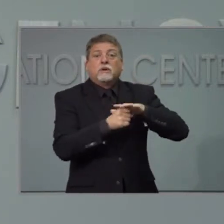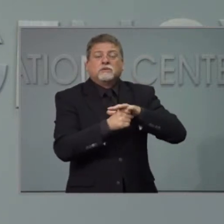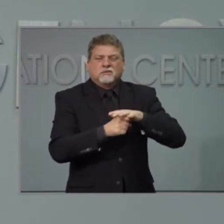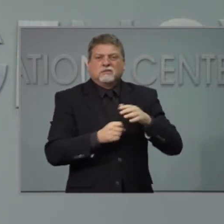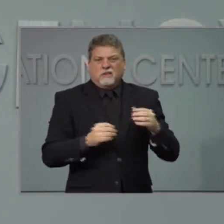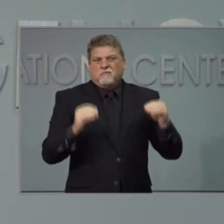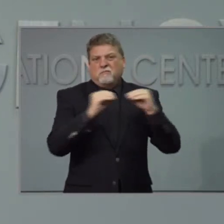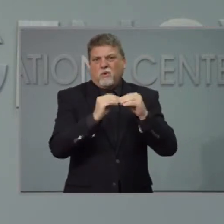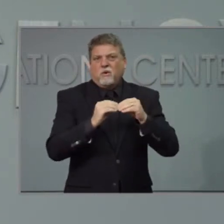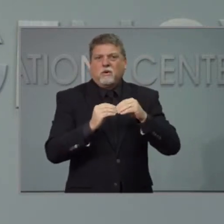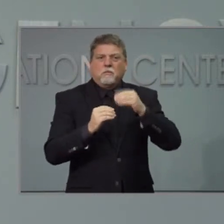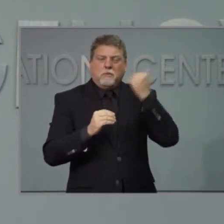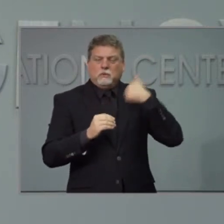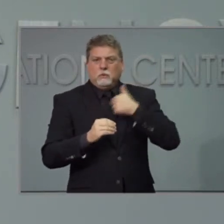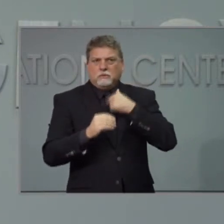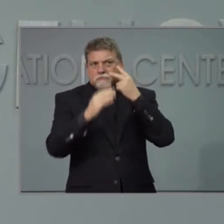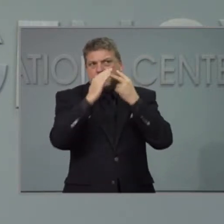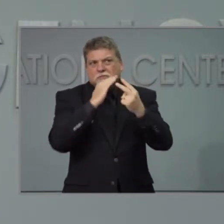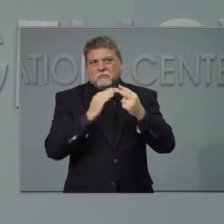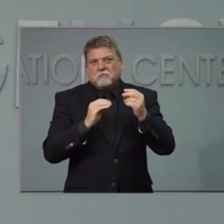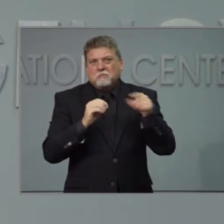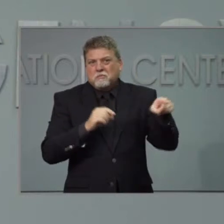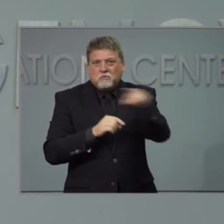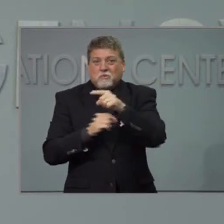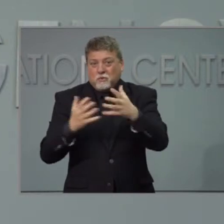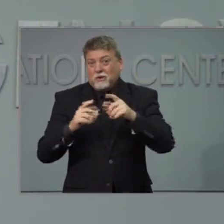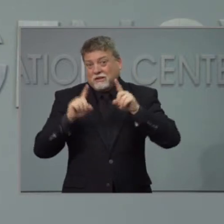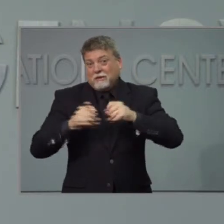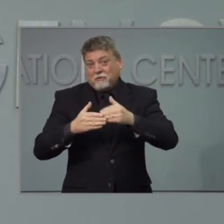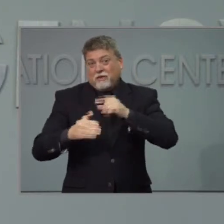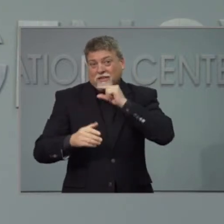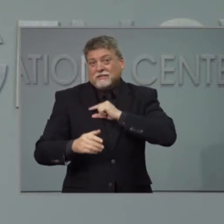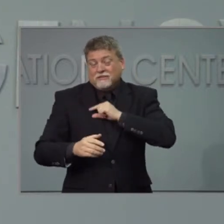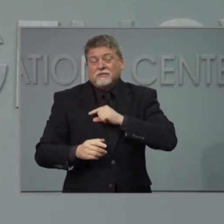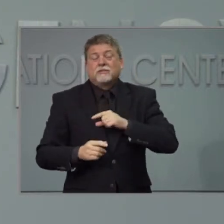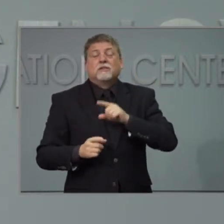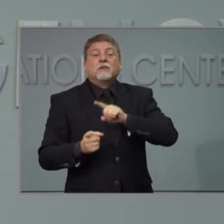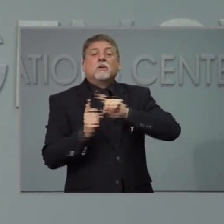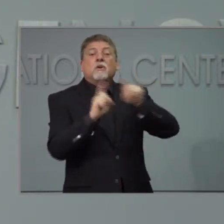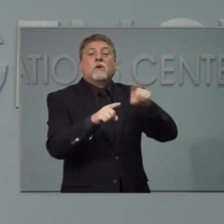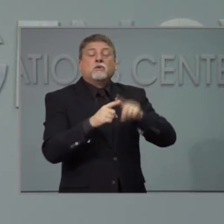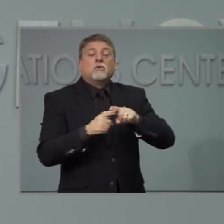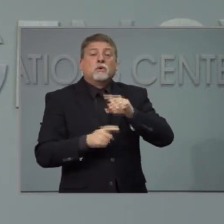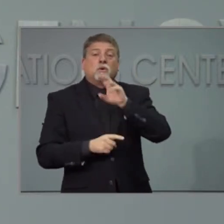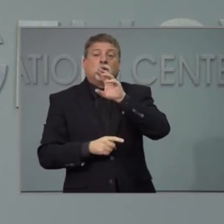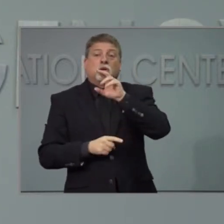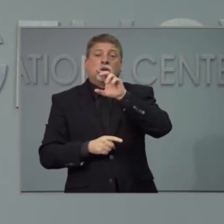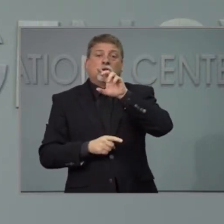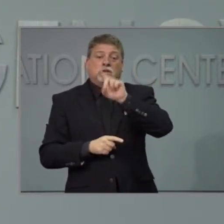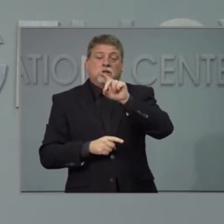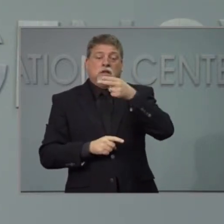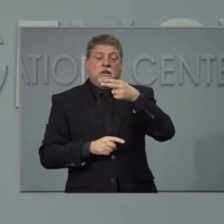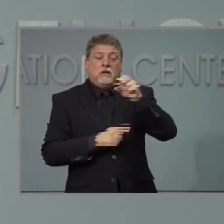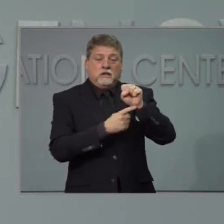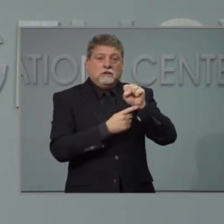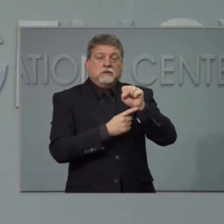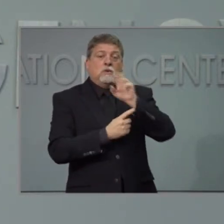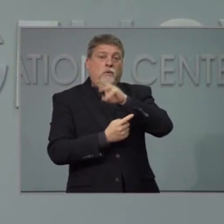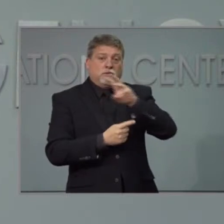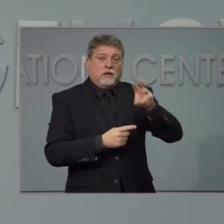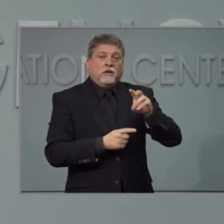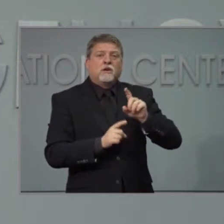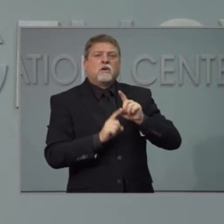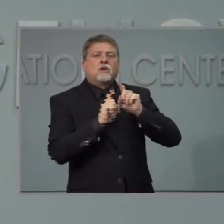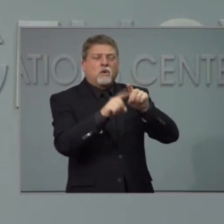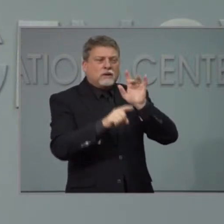Thanksgiving, anticipating that folks may want to get a test. So again, when you go to our website, you want to go to the free community testing